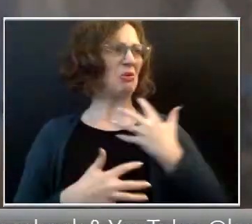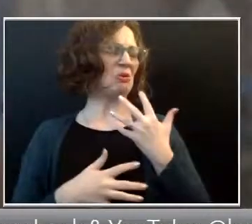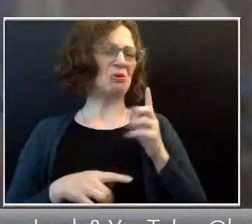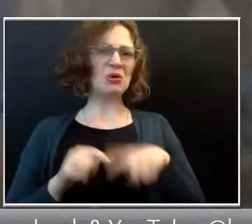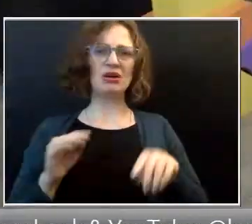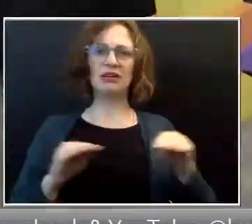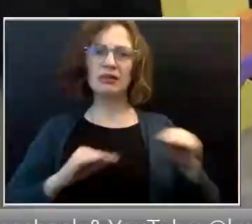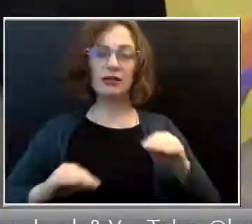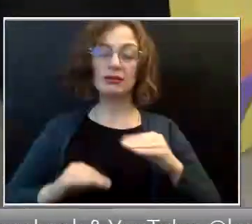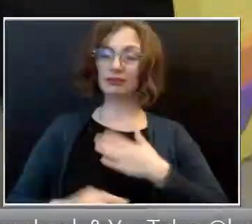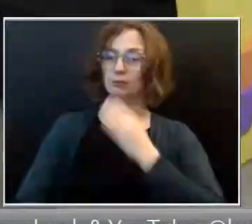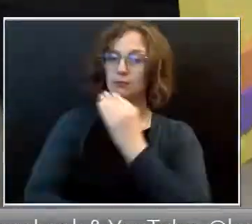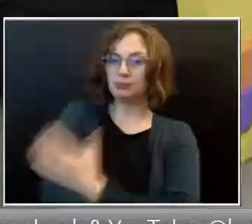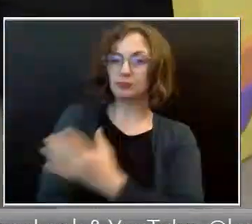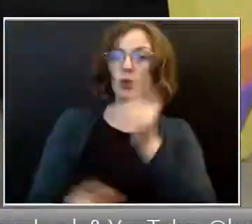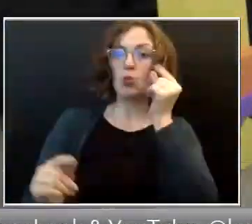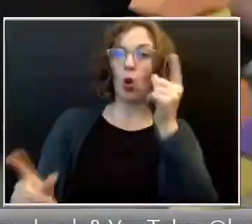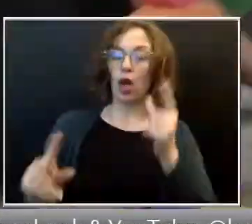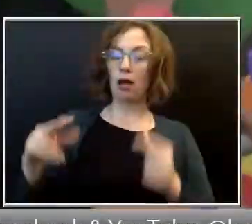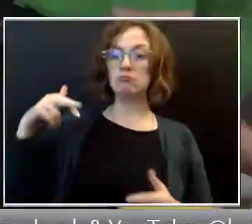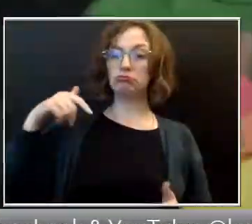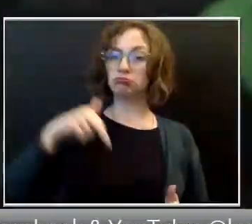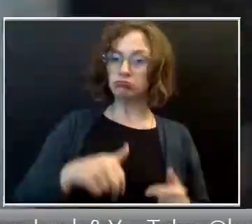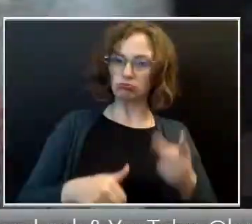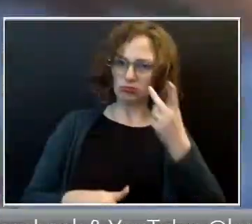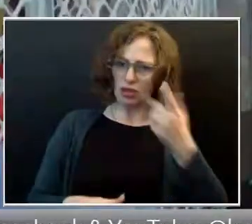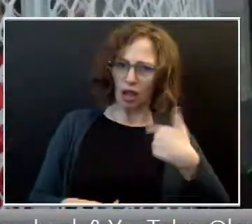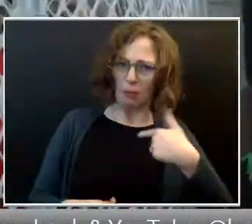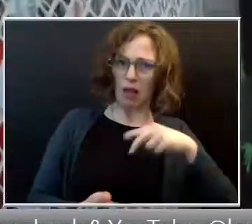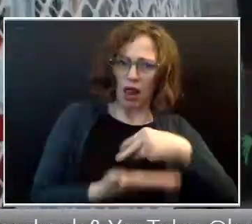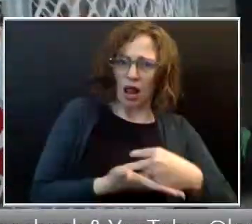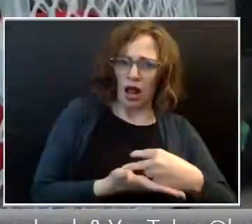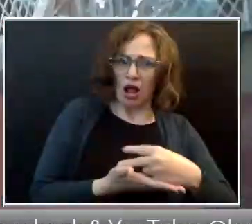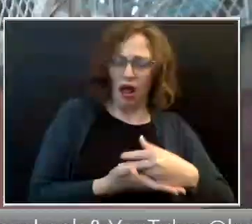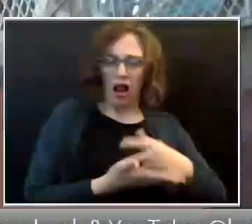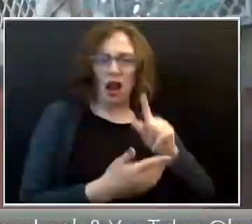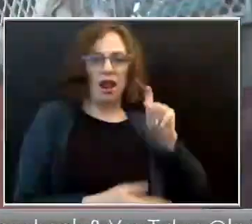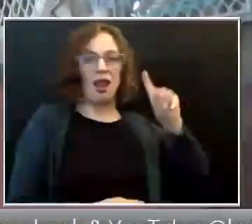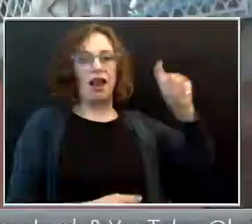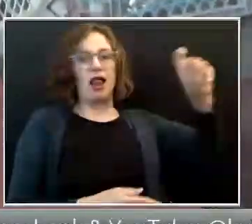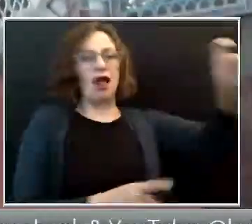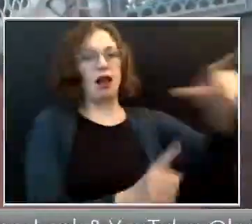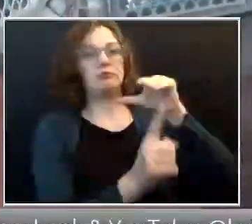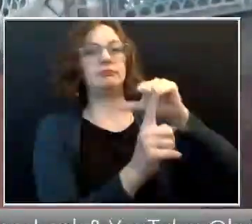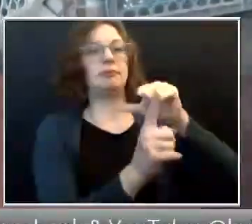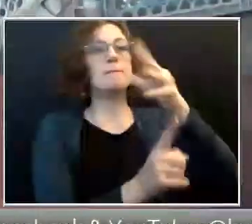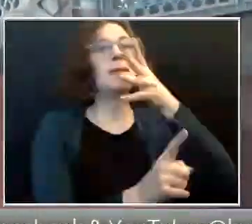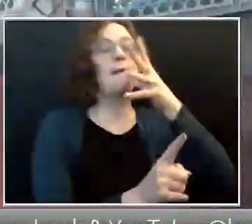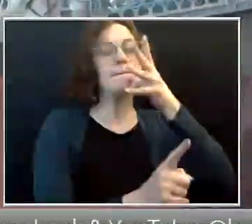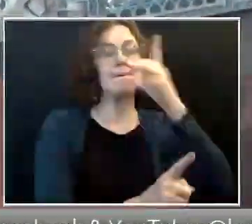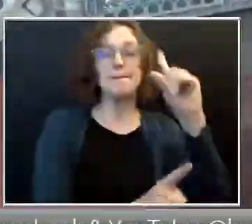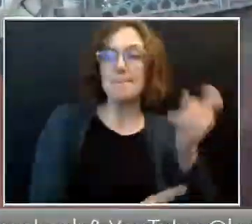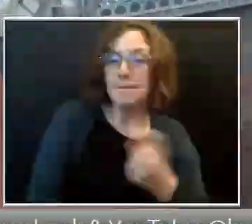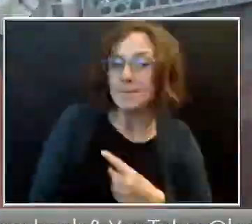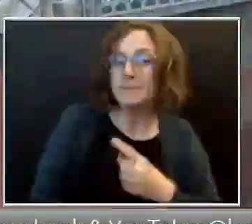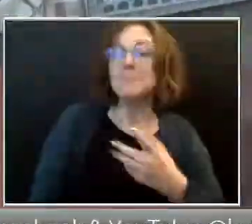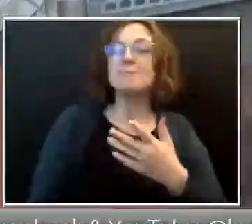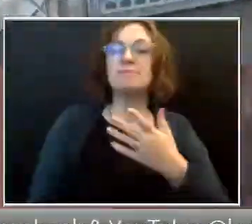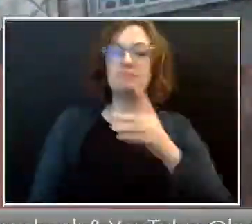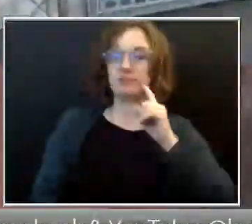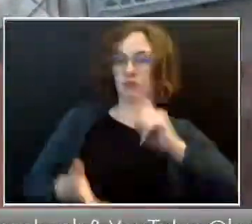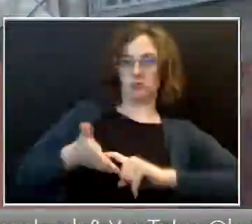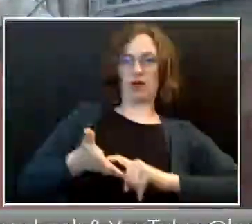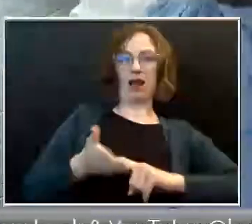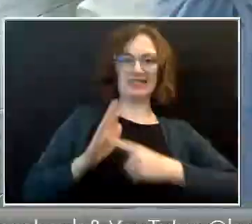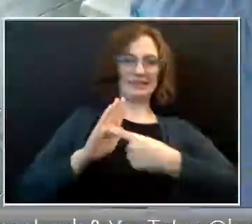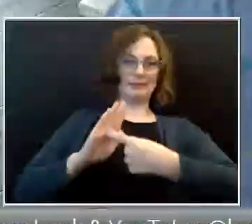stairs and saw me laying there. Serin ran and got her mom, who immediately recognized the signs of a stroke and called 911. At